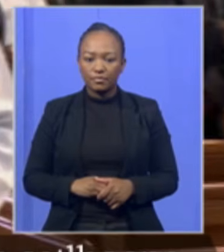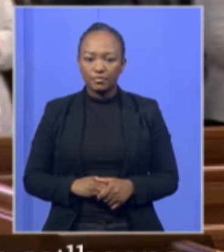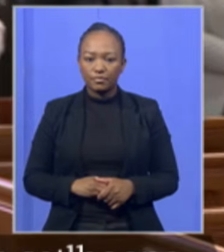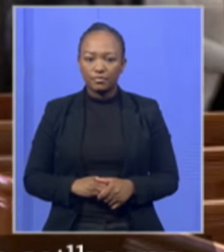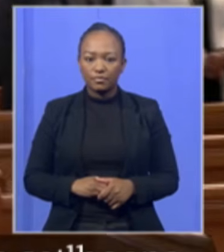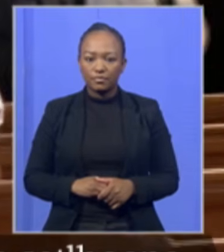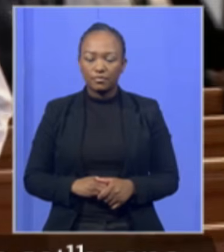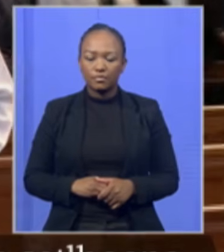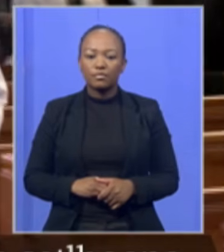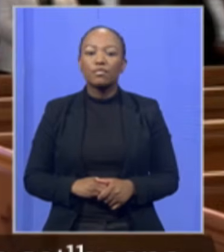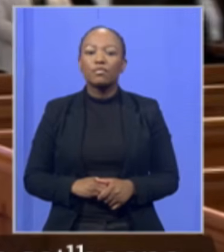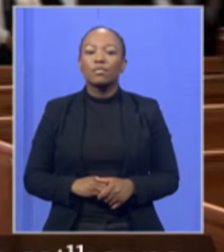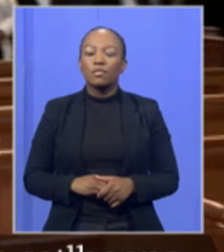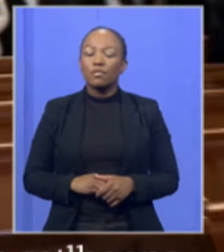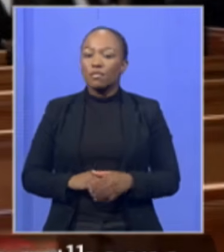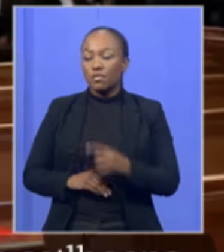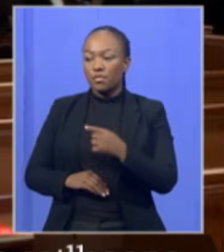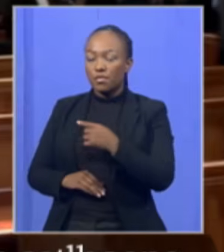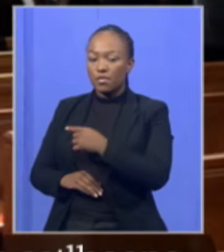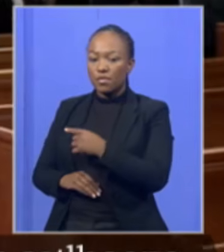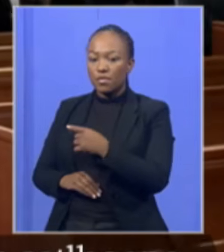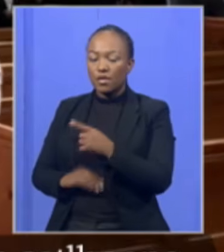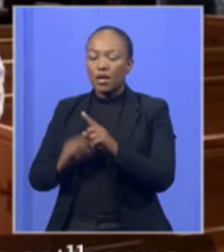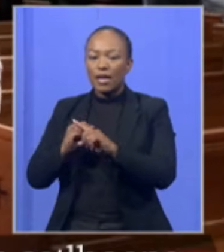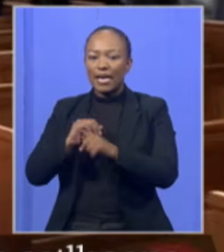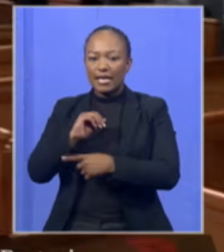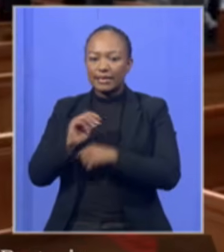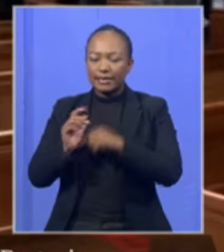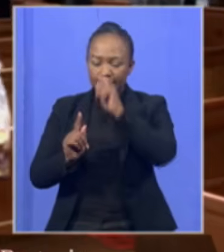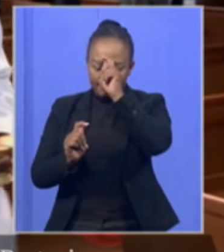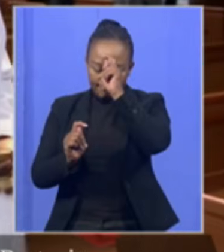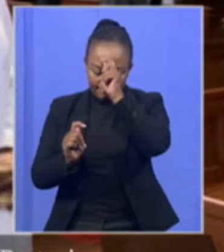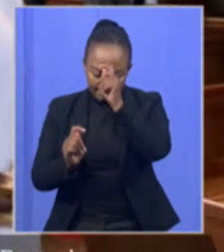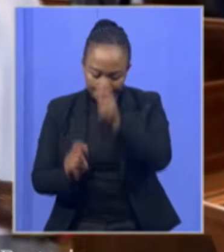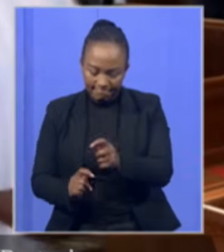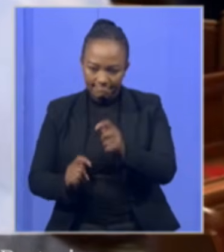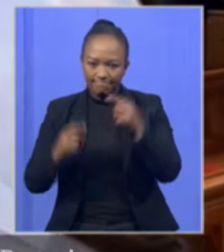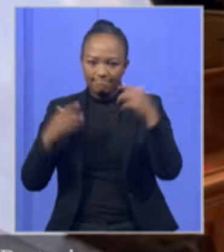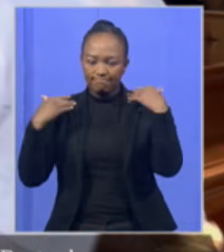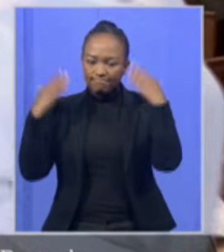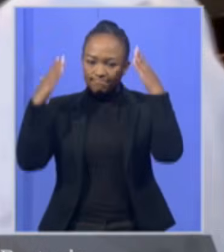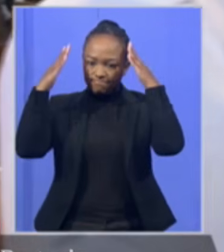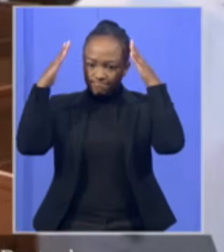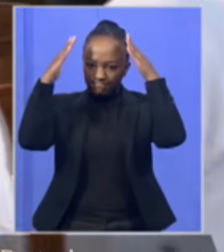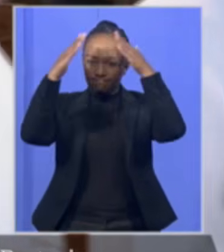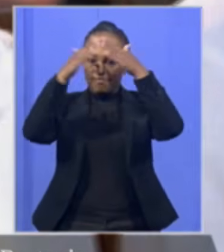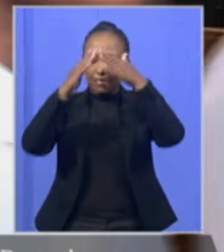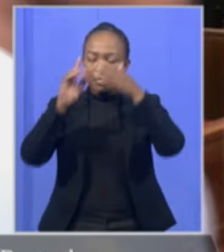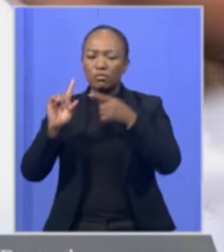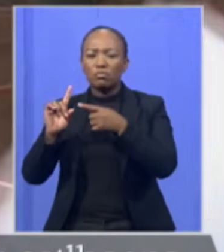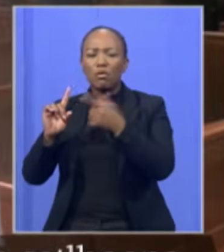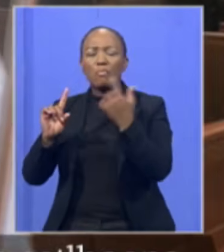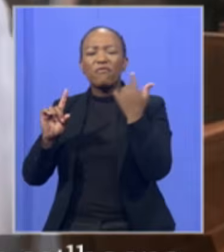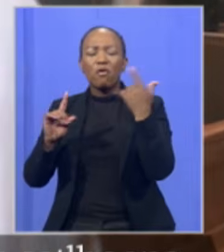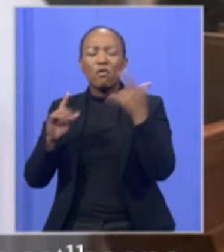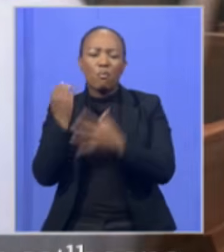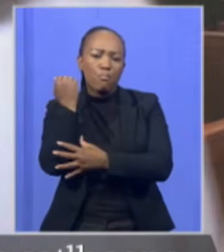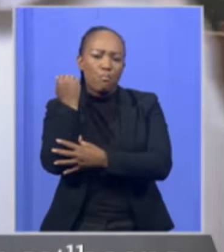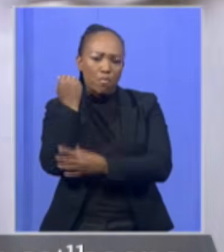ba nela tlotlo ya bofelo go mopapa yo neng a tsewa jaaka mokgaratli wa bao ba dikobo dikhutshwane. Maikutlo a ne a